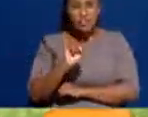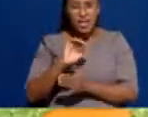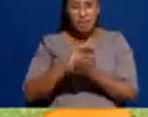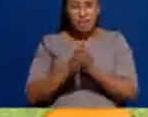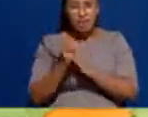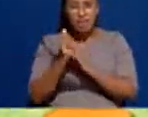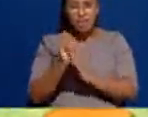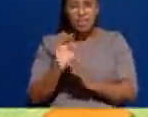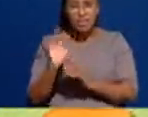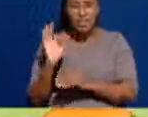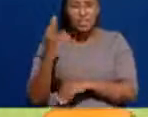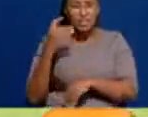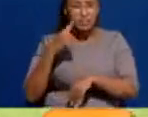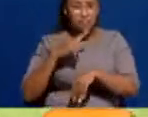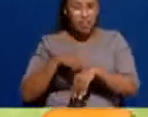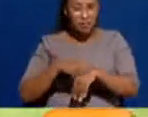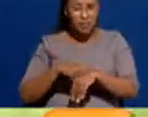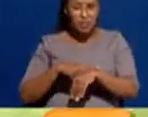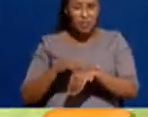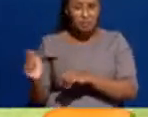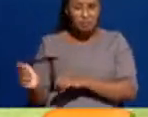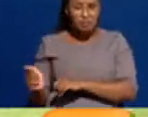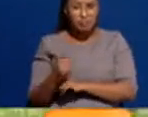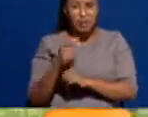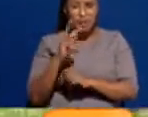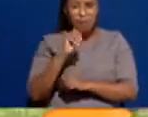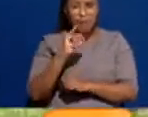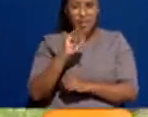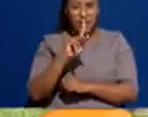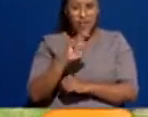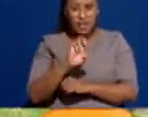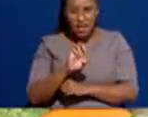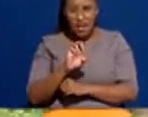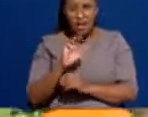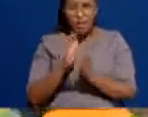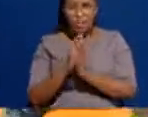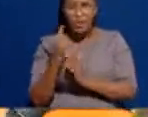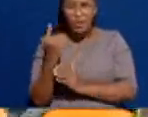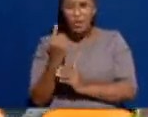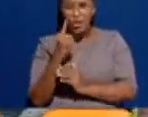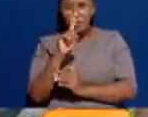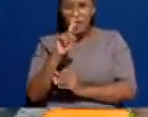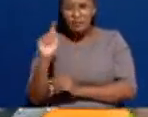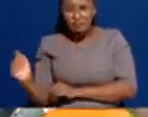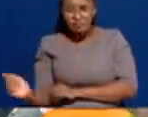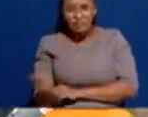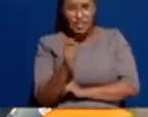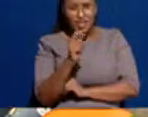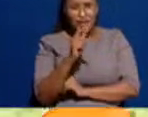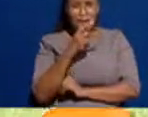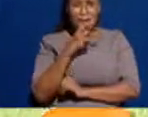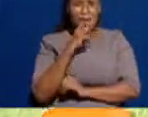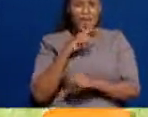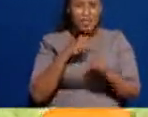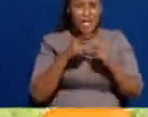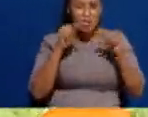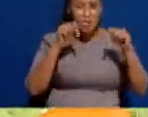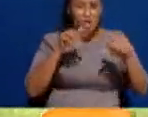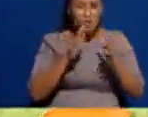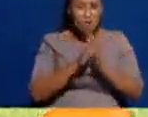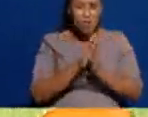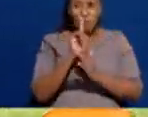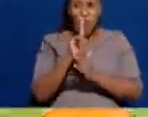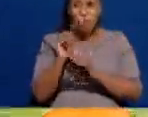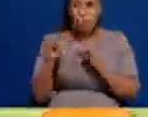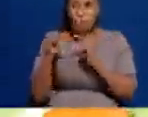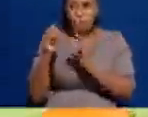in round three, dethroning overnight leader Mikael Kihara by only one stroke. Kihara started the day with a one-shot lead over